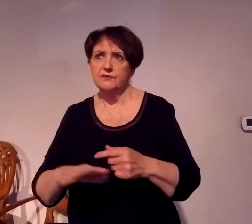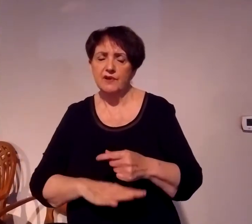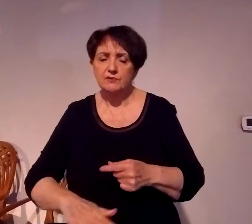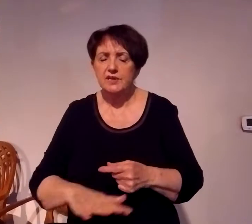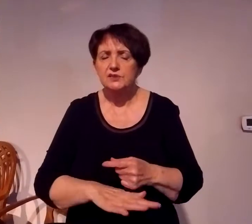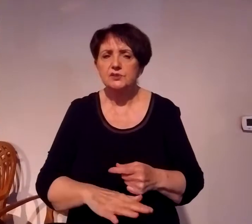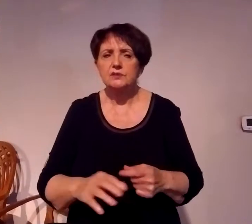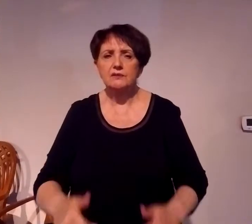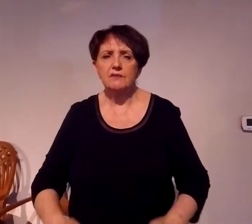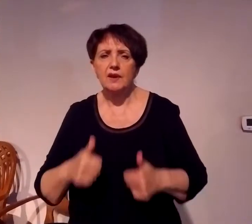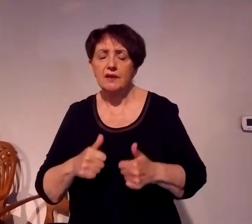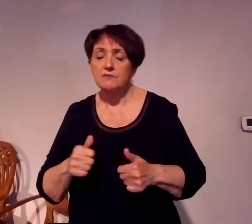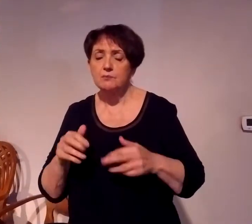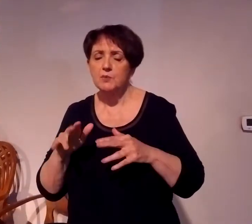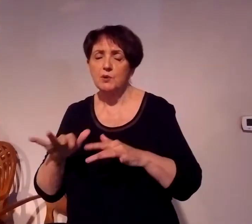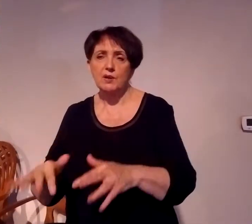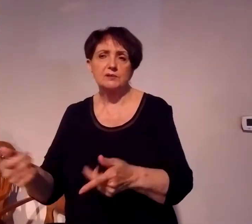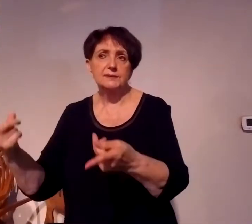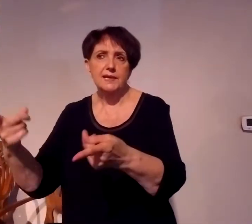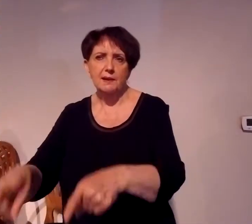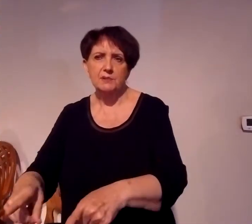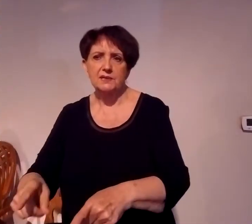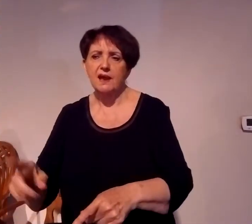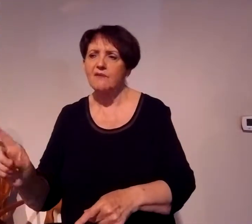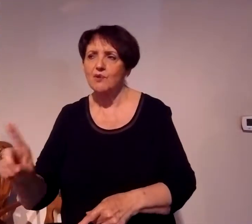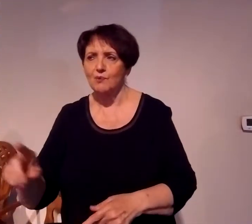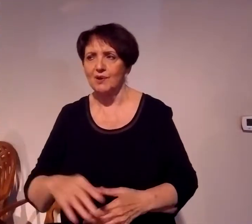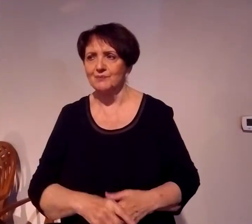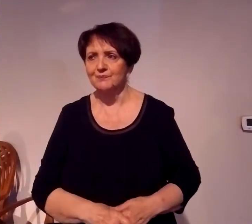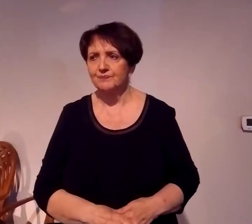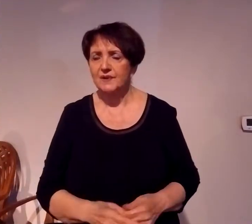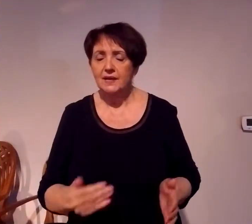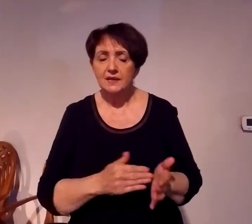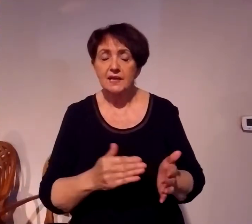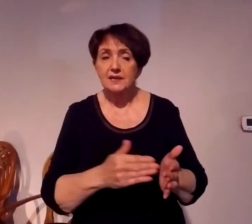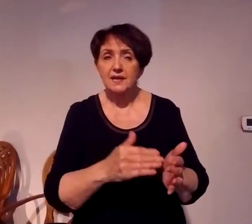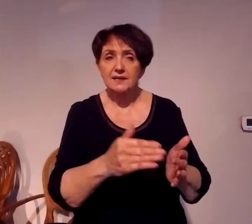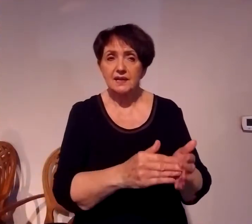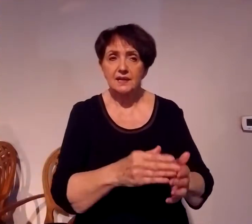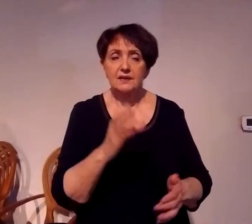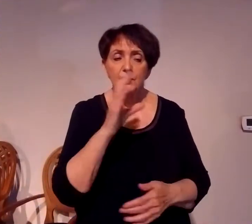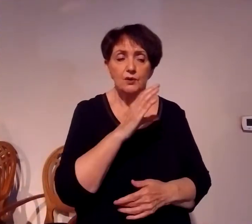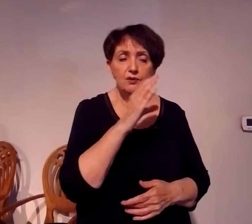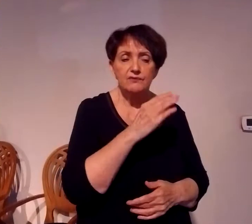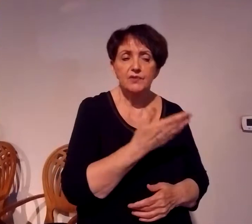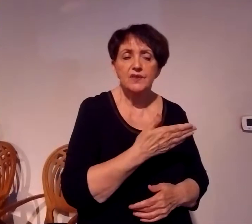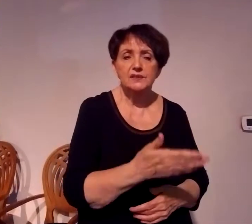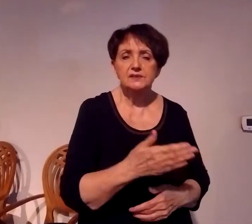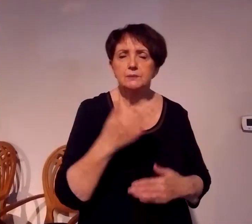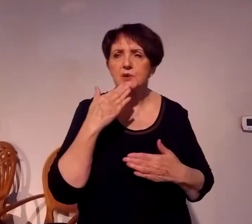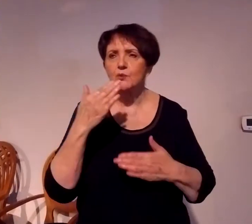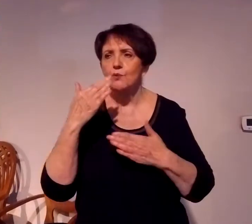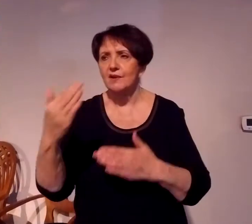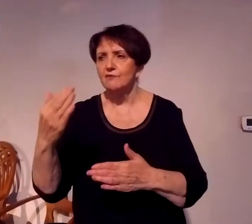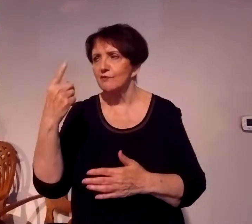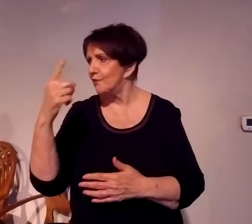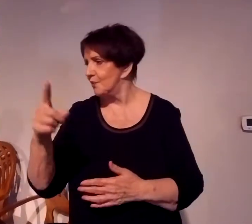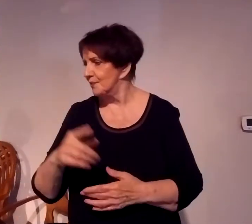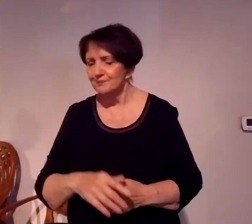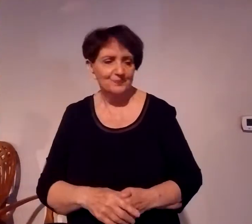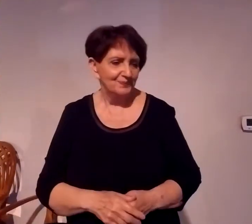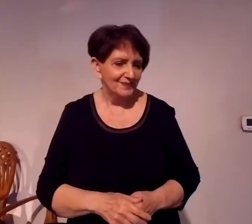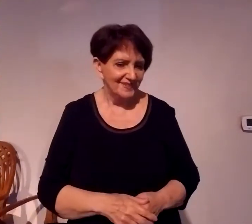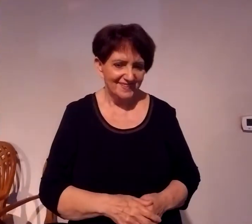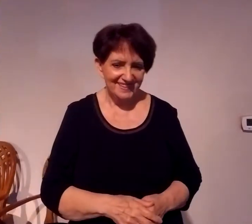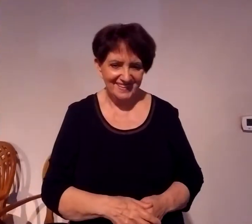appear everywhere. Over and over again to look for things to be grateful for. Oh, I'm going to need a Kleenex. Can